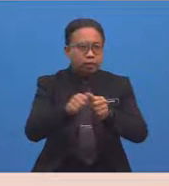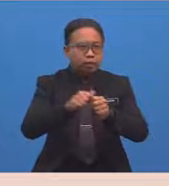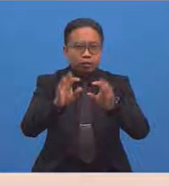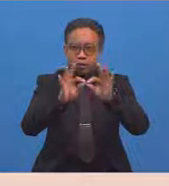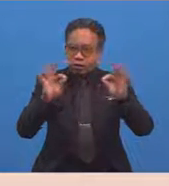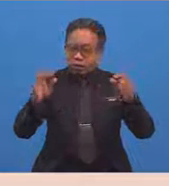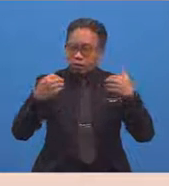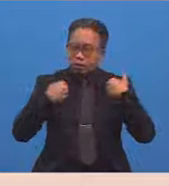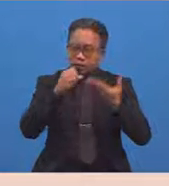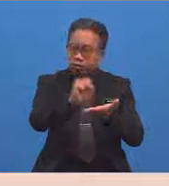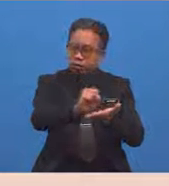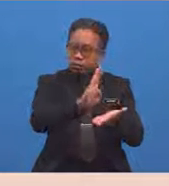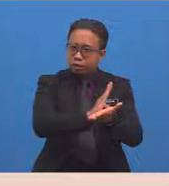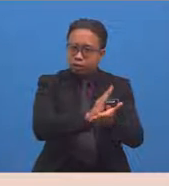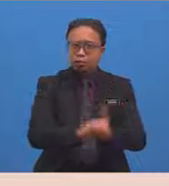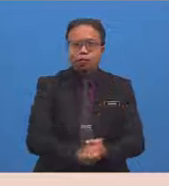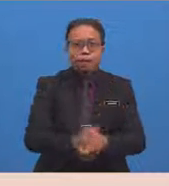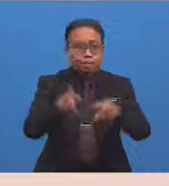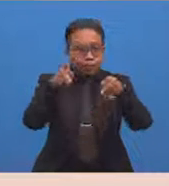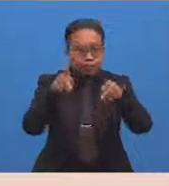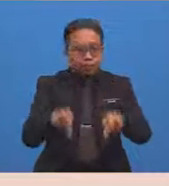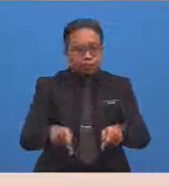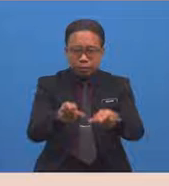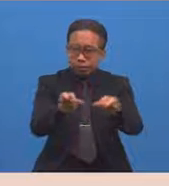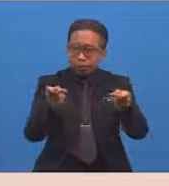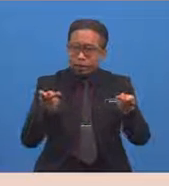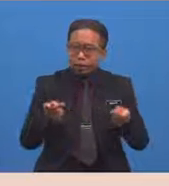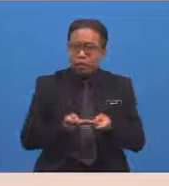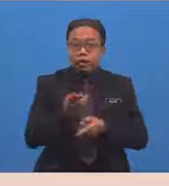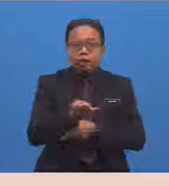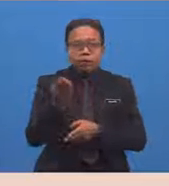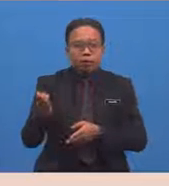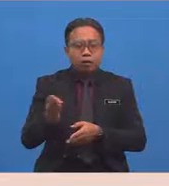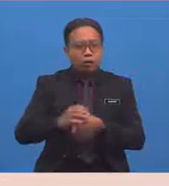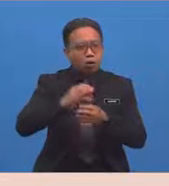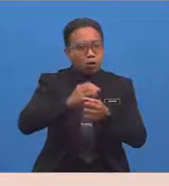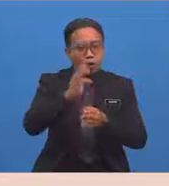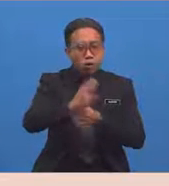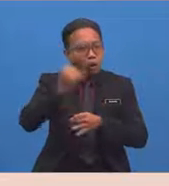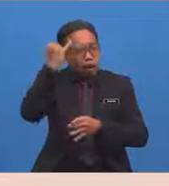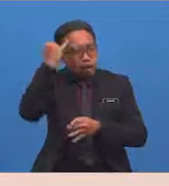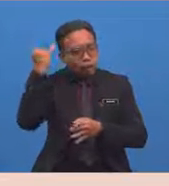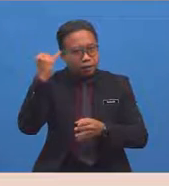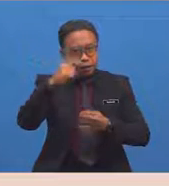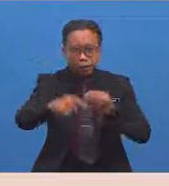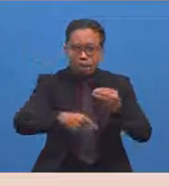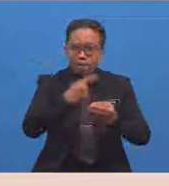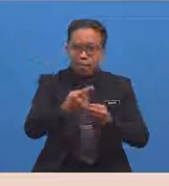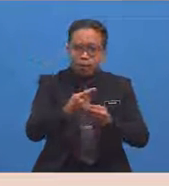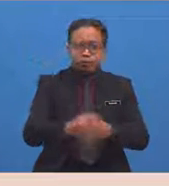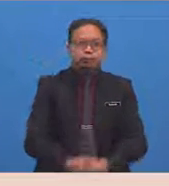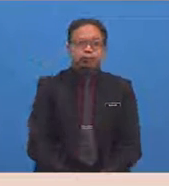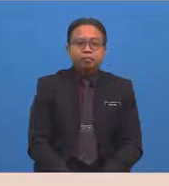a subject: the person, the place, the thing, or idea a sentence is about.